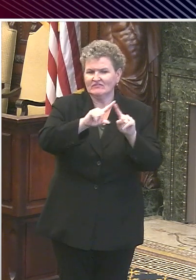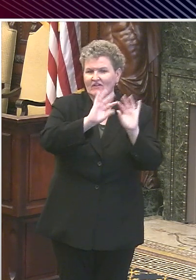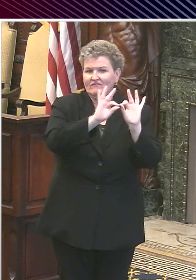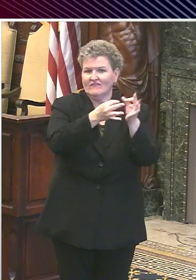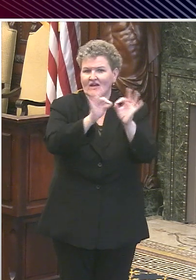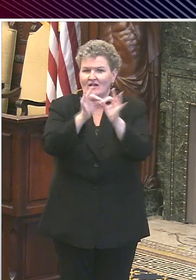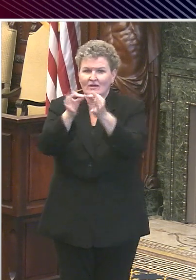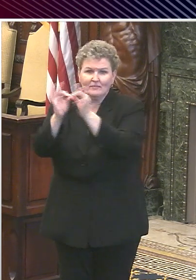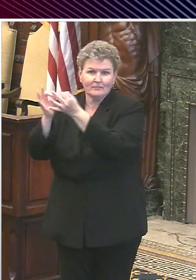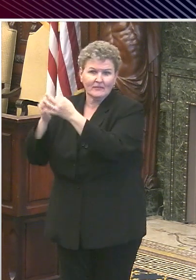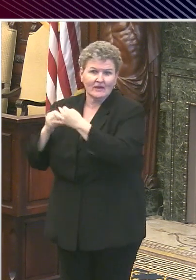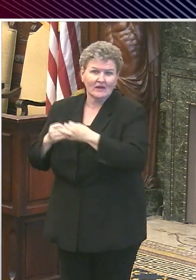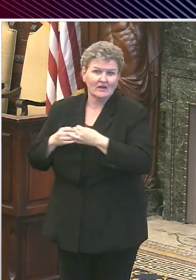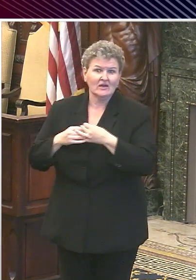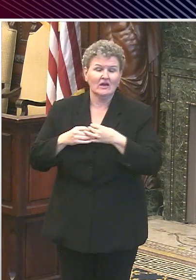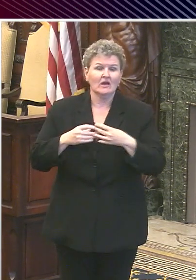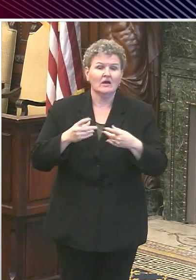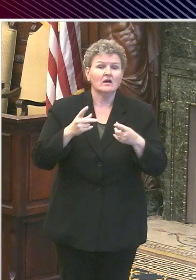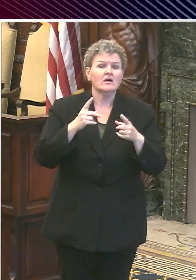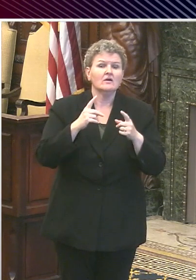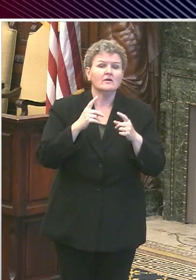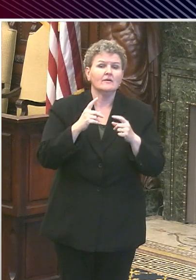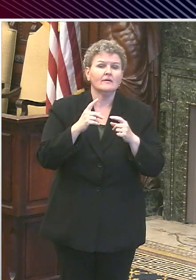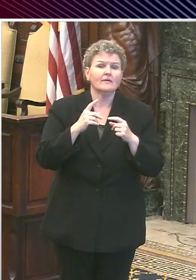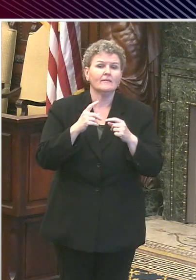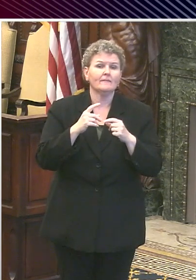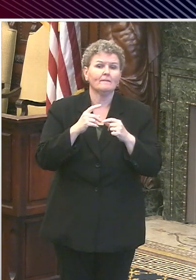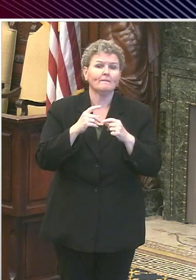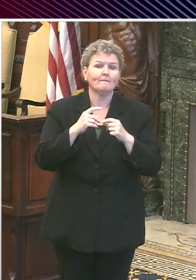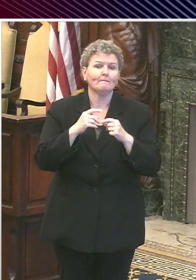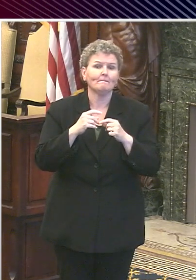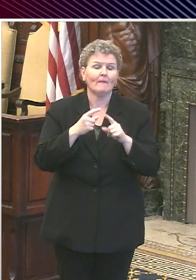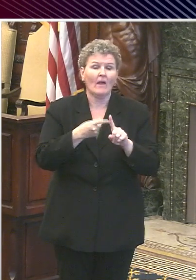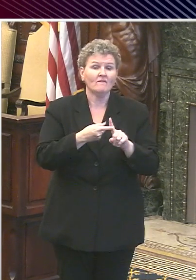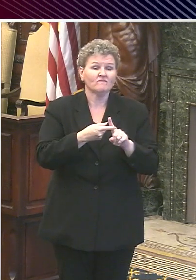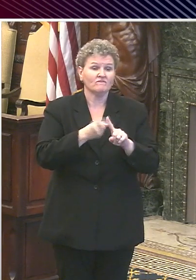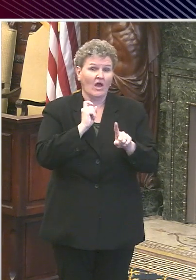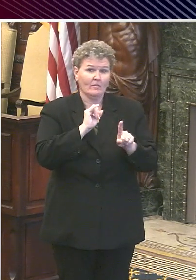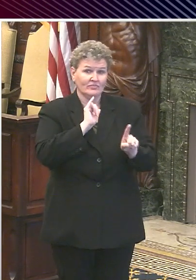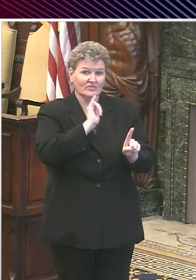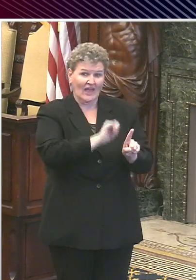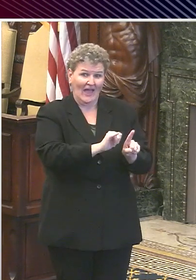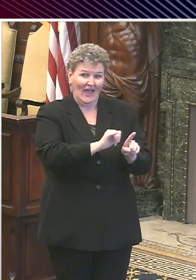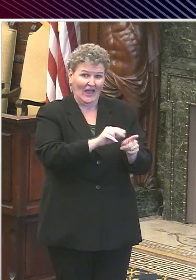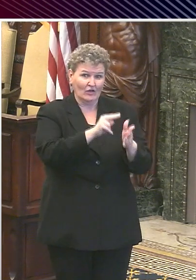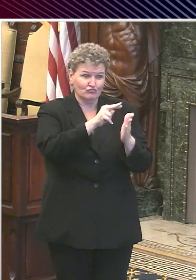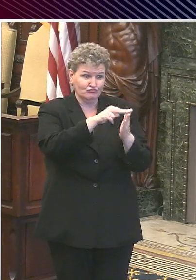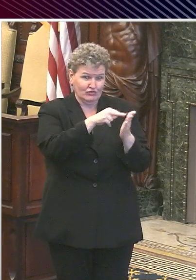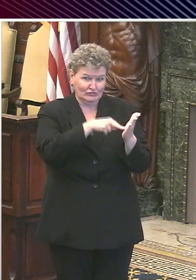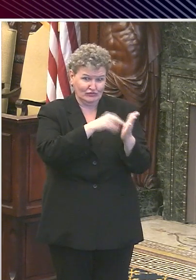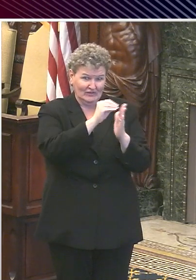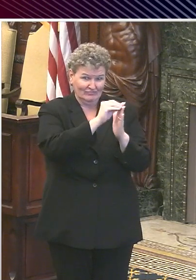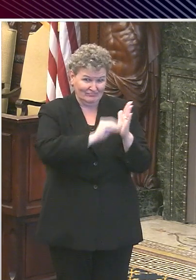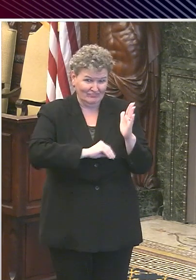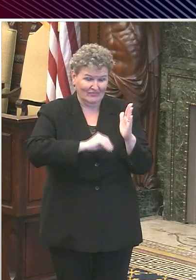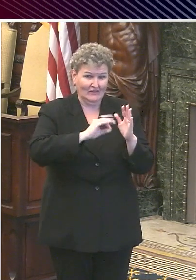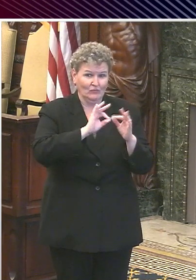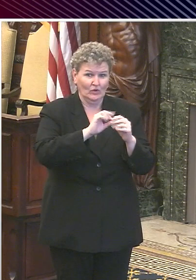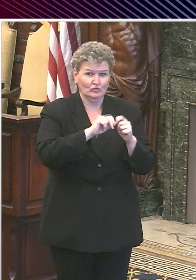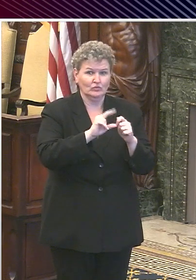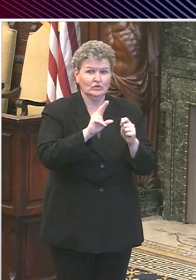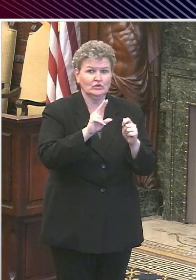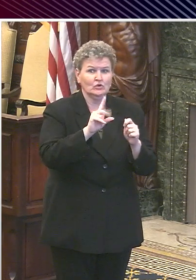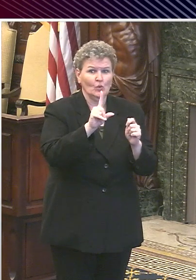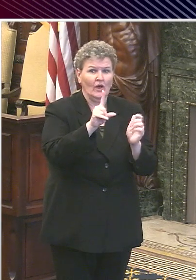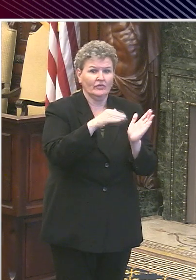to register are eligible. And of that, we've been able to register just over 600 families. We think we'll be